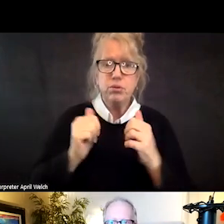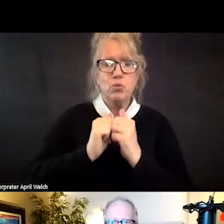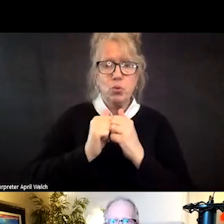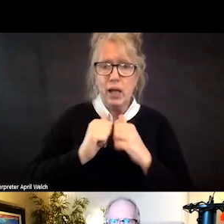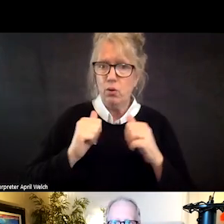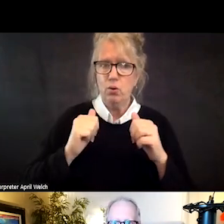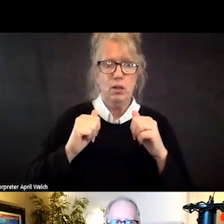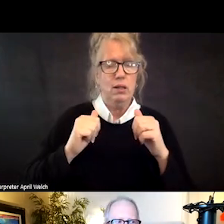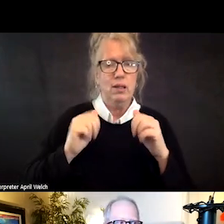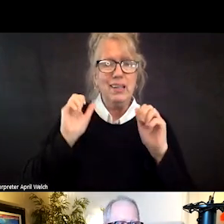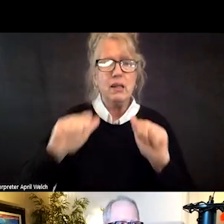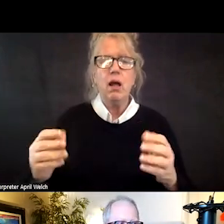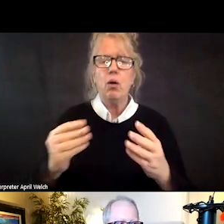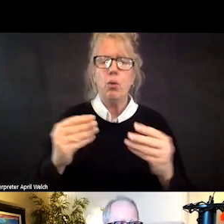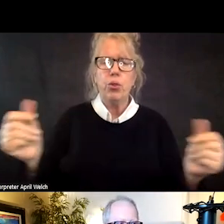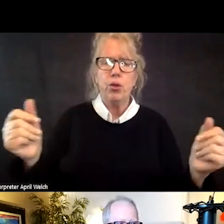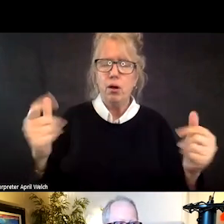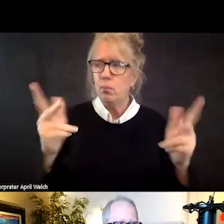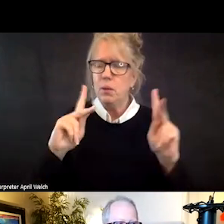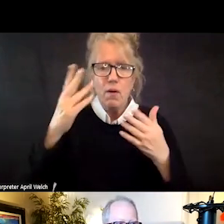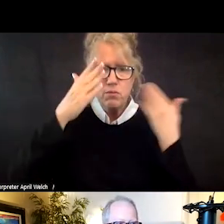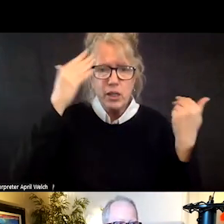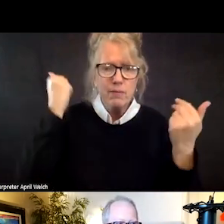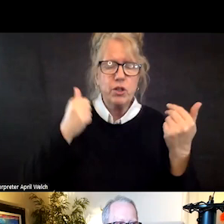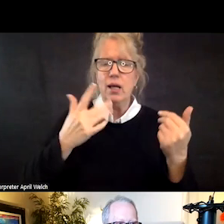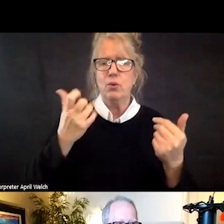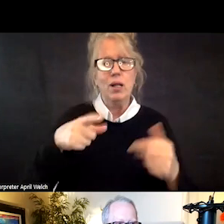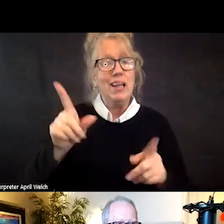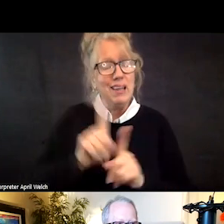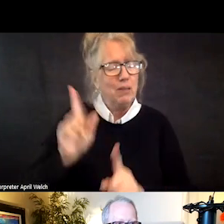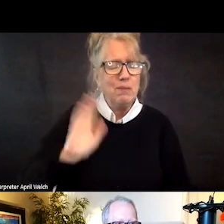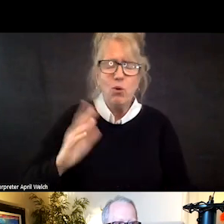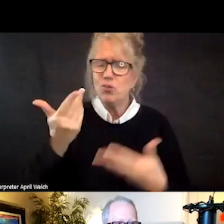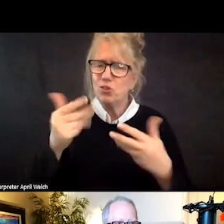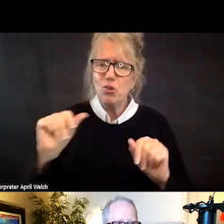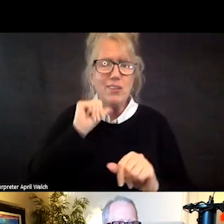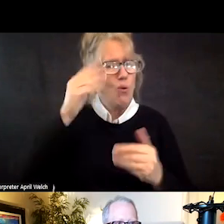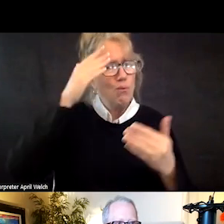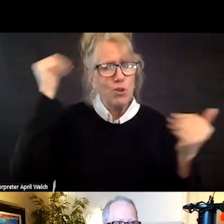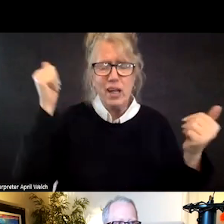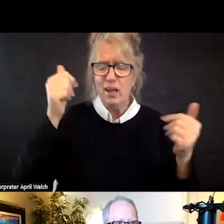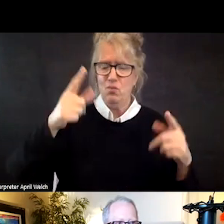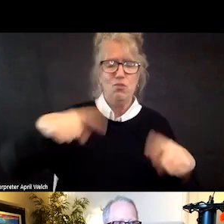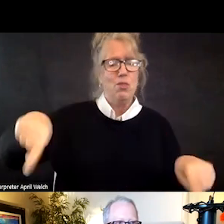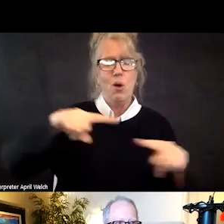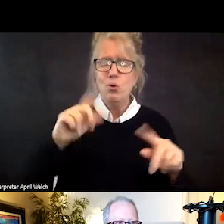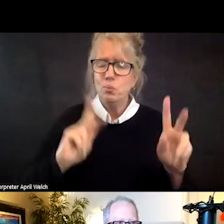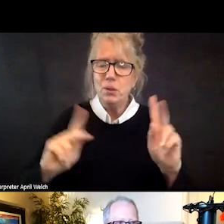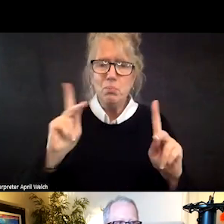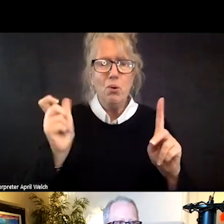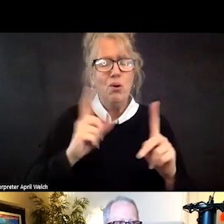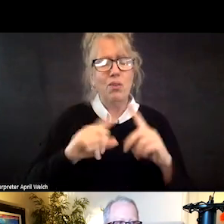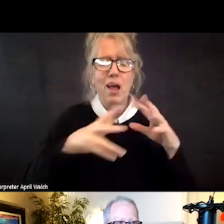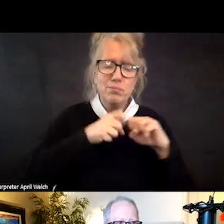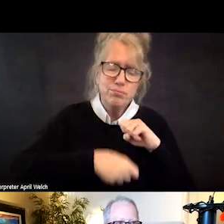quickly, it can fade out. And I believe it's up to us like never before to not to forget those who have lost their loved